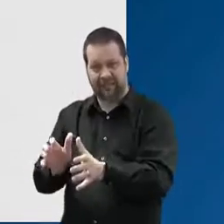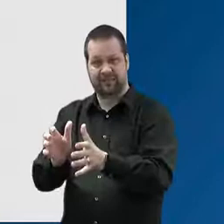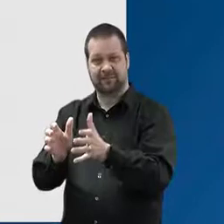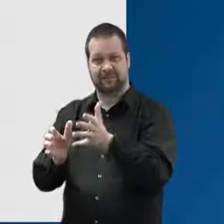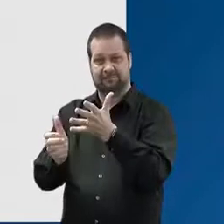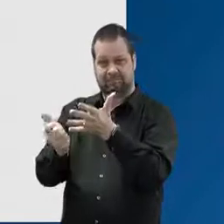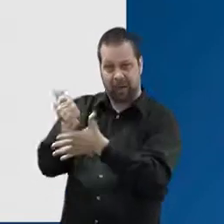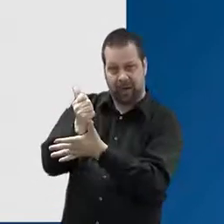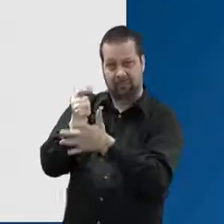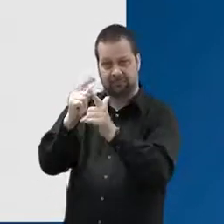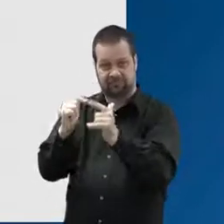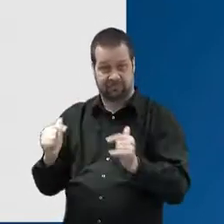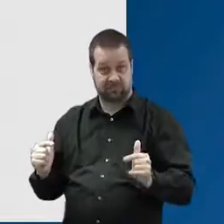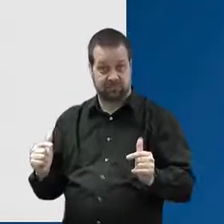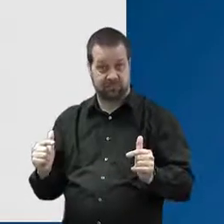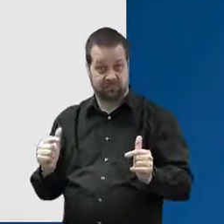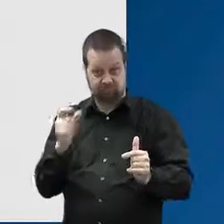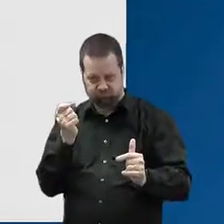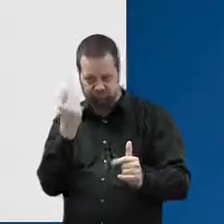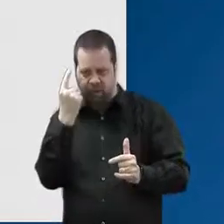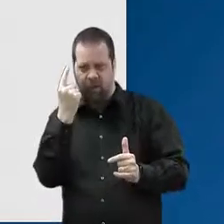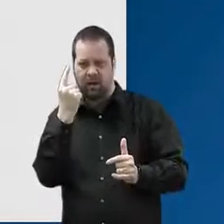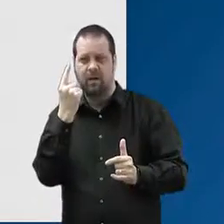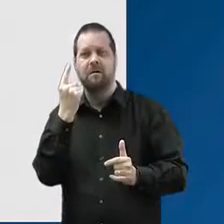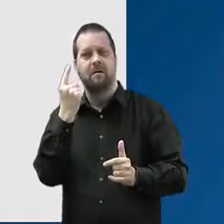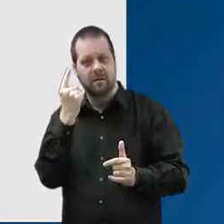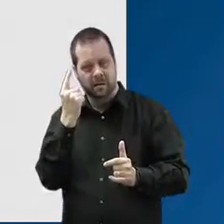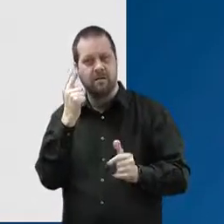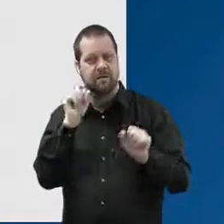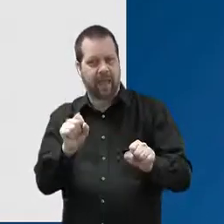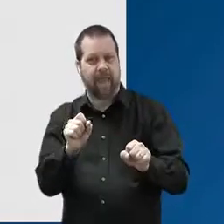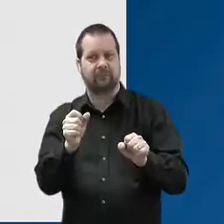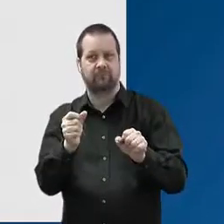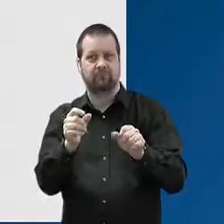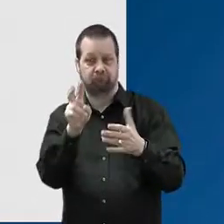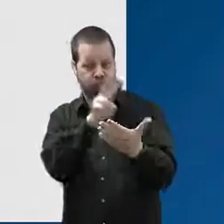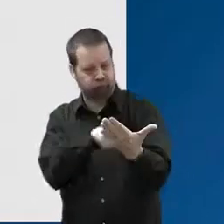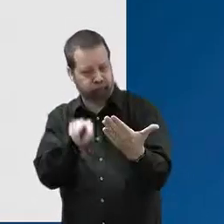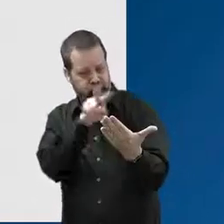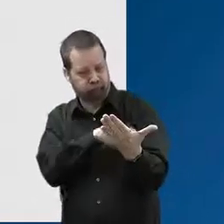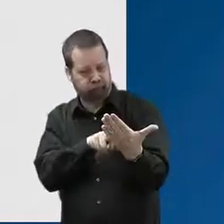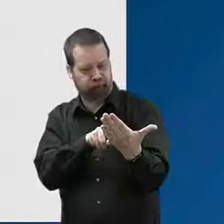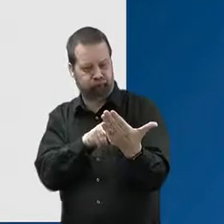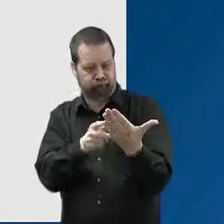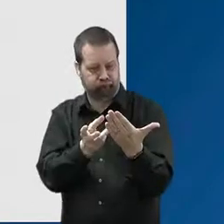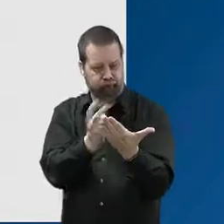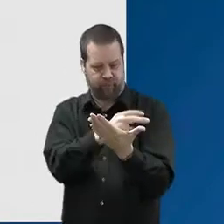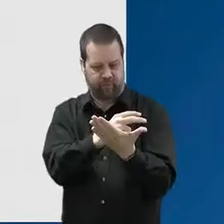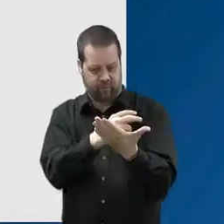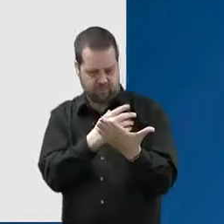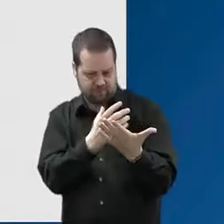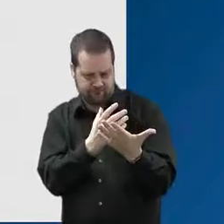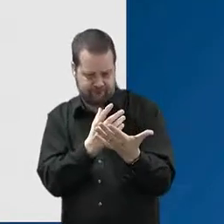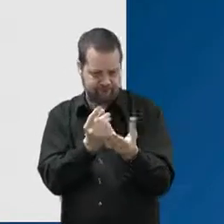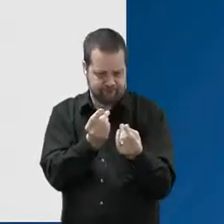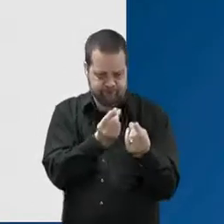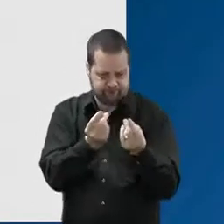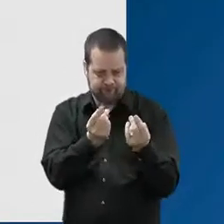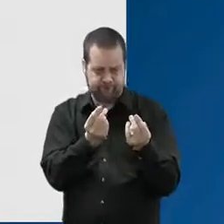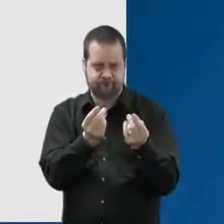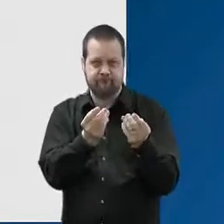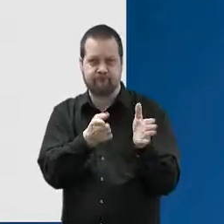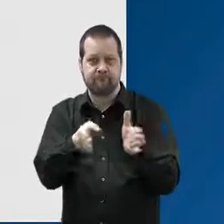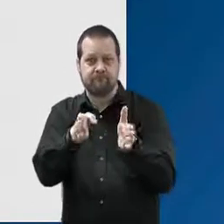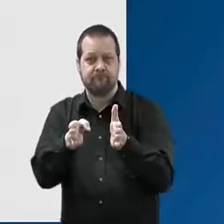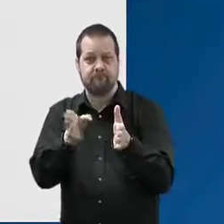all of this, you will have an opportunity to review all of the projects the San Antonio District has included in the 2021 through 2024